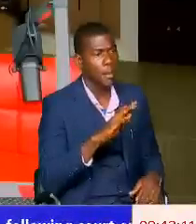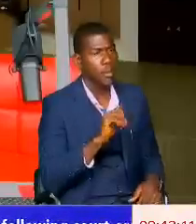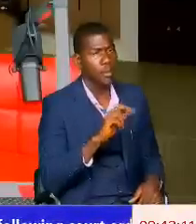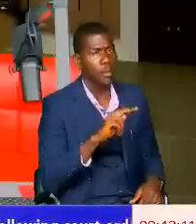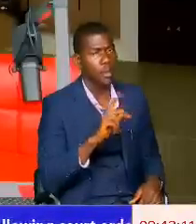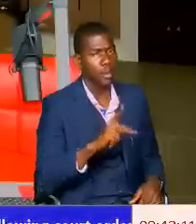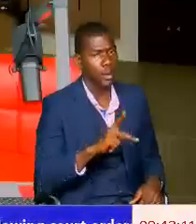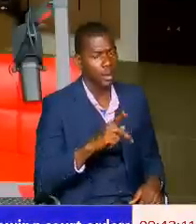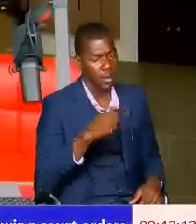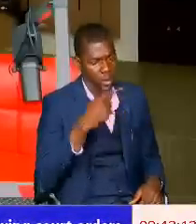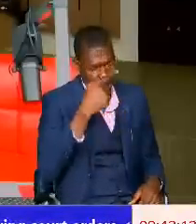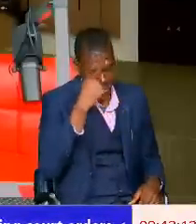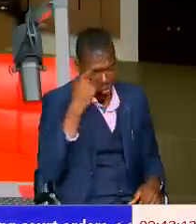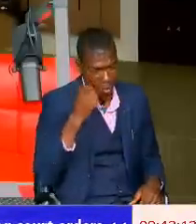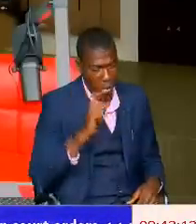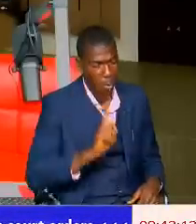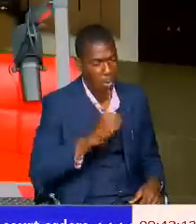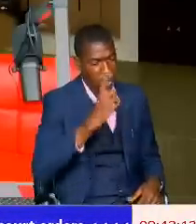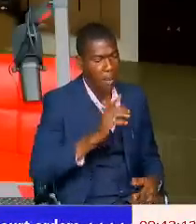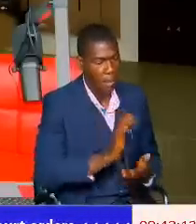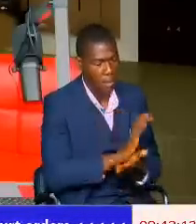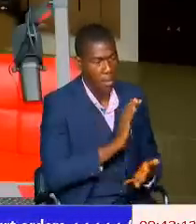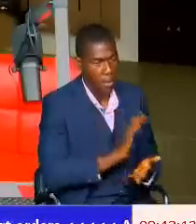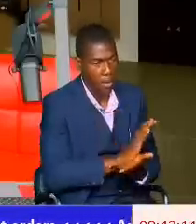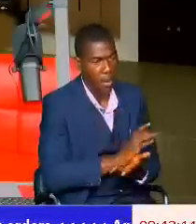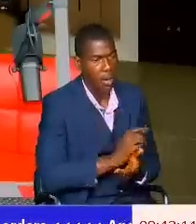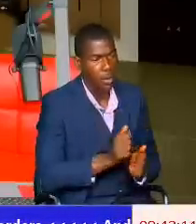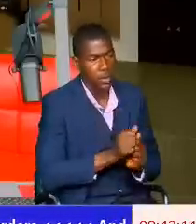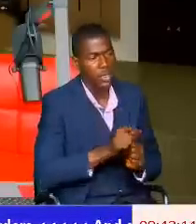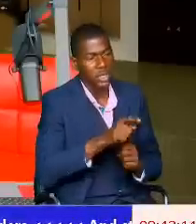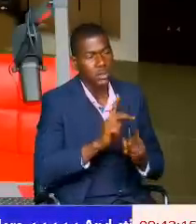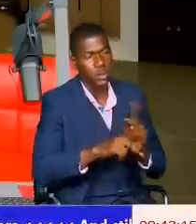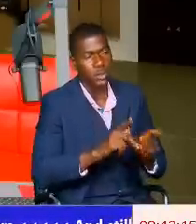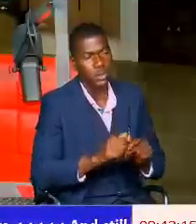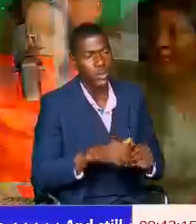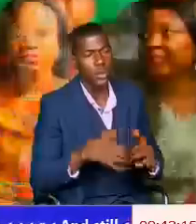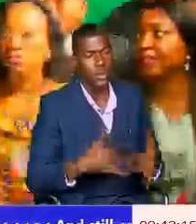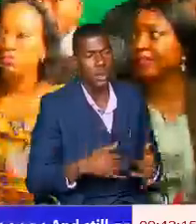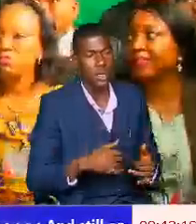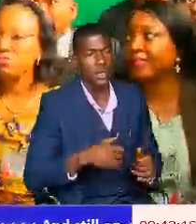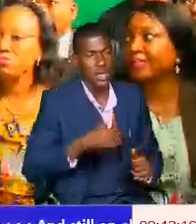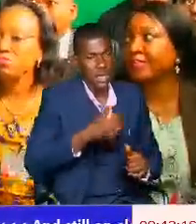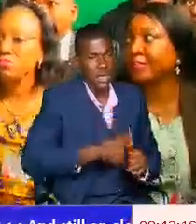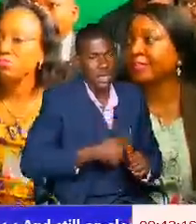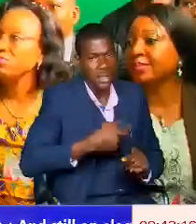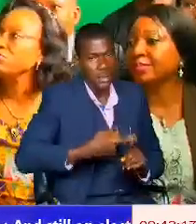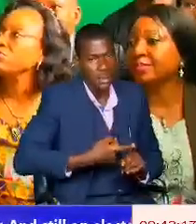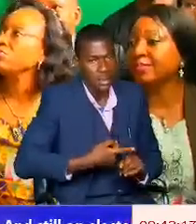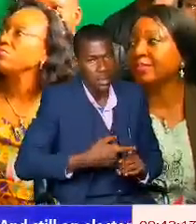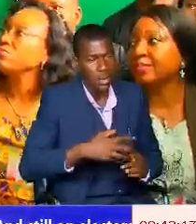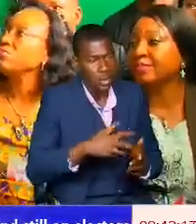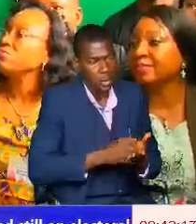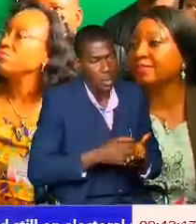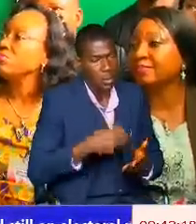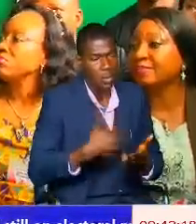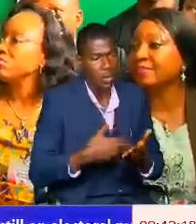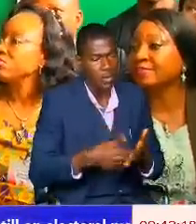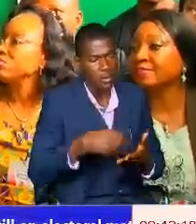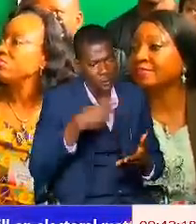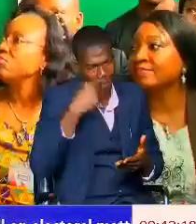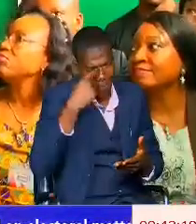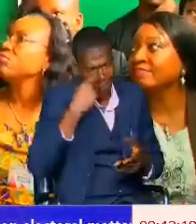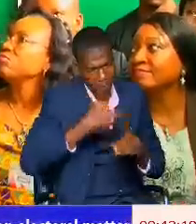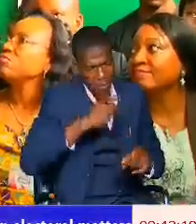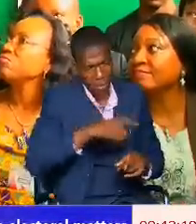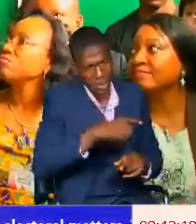them. Every month, they deduct money from Hashim. So if we collect money from you and give Hashim the